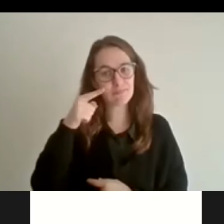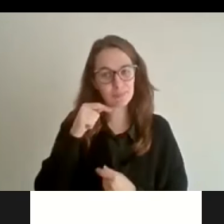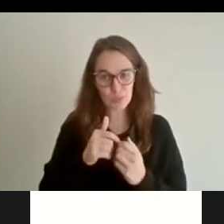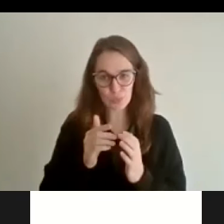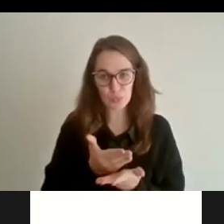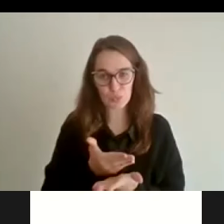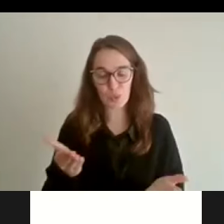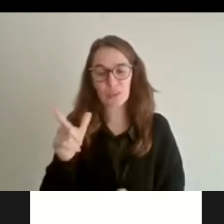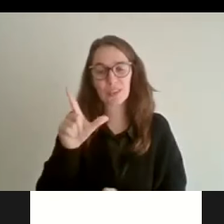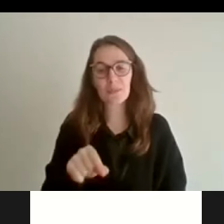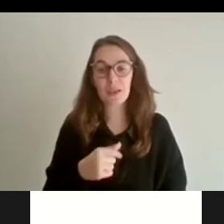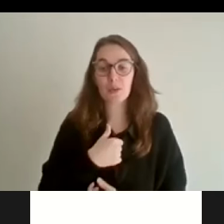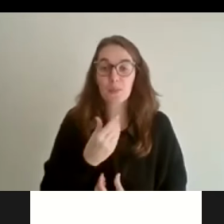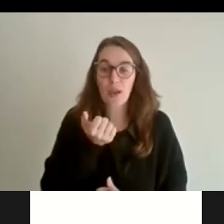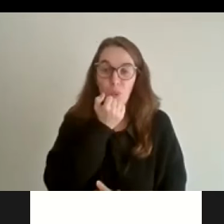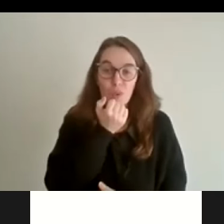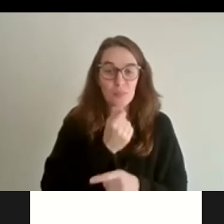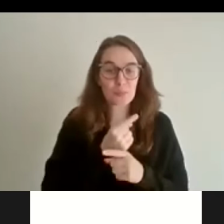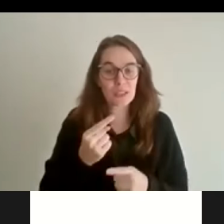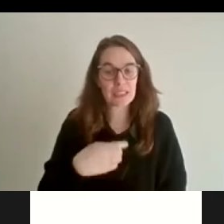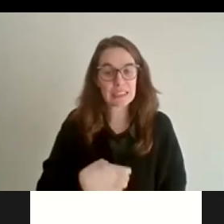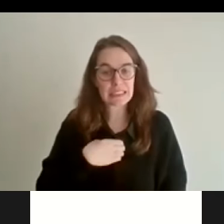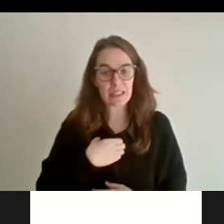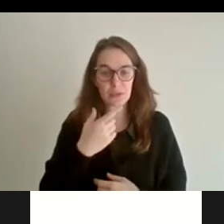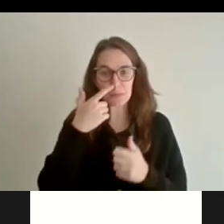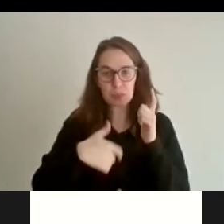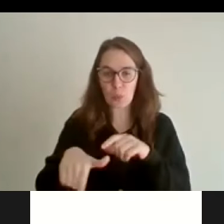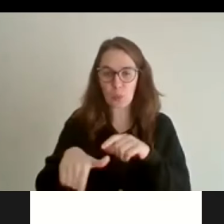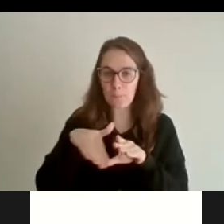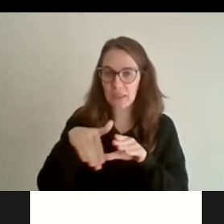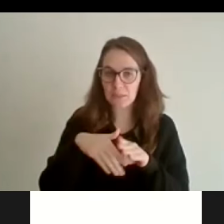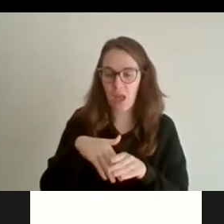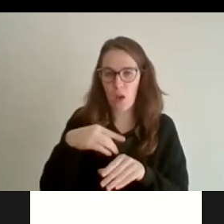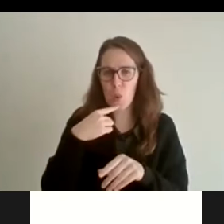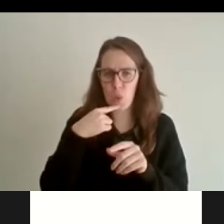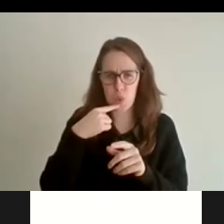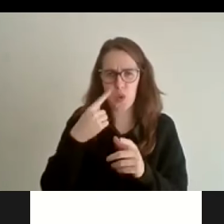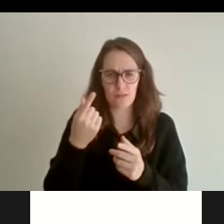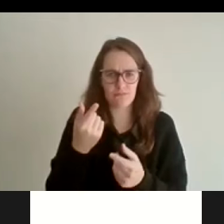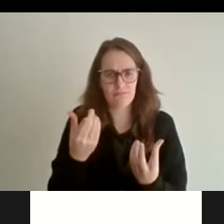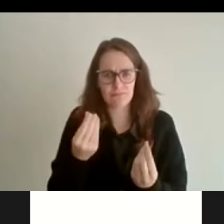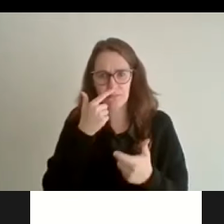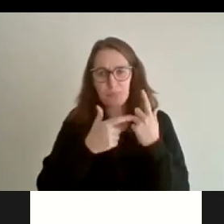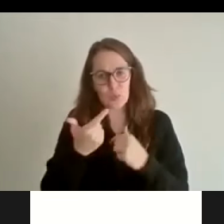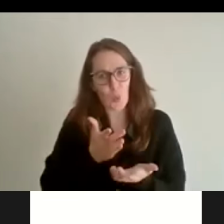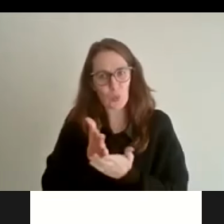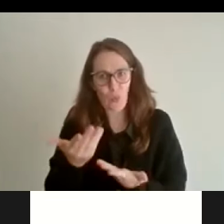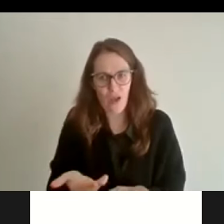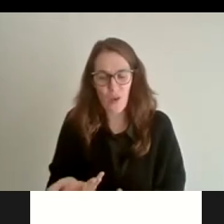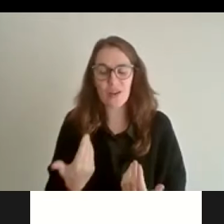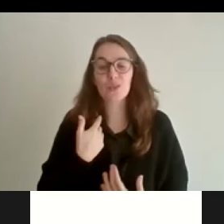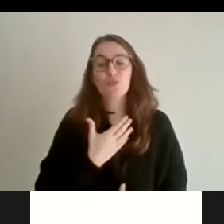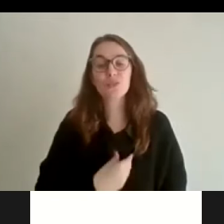happy to see all of the audience that participated in the Q&As as well. Many thanks to